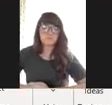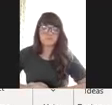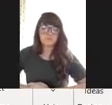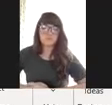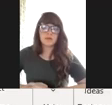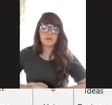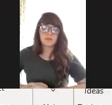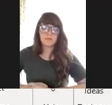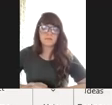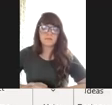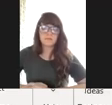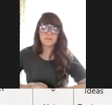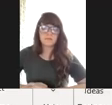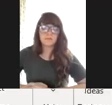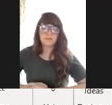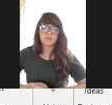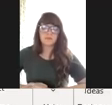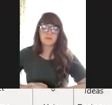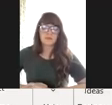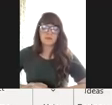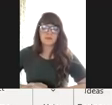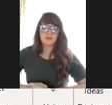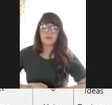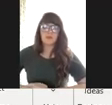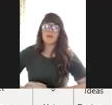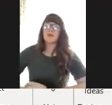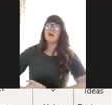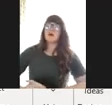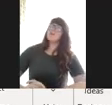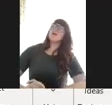Why do you think hope of the glory of God is experience?